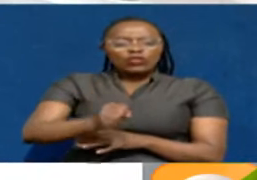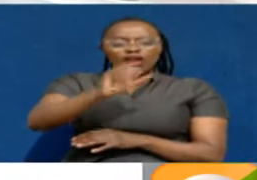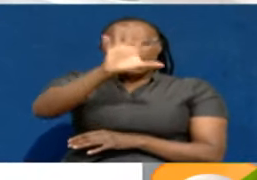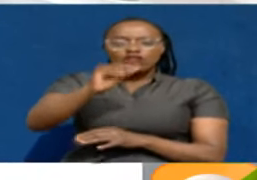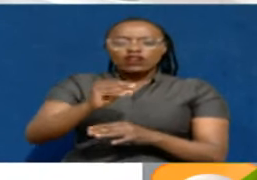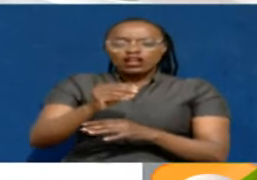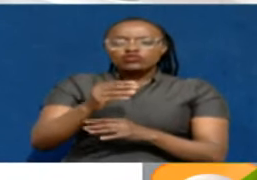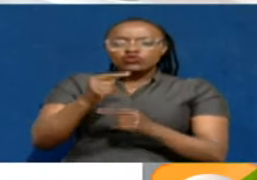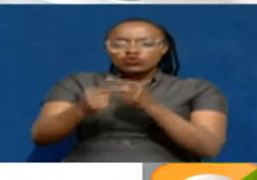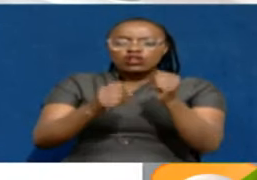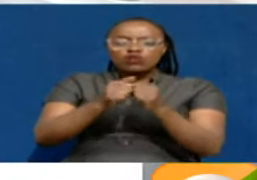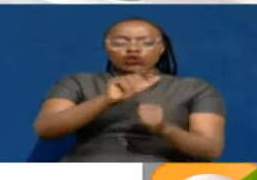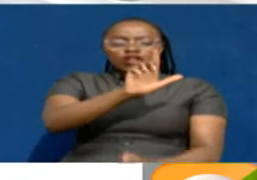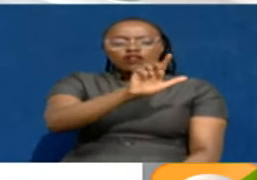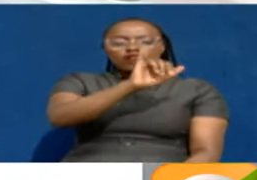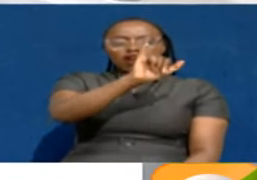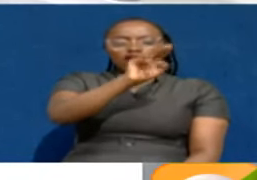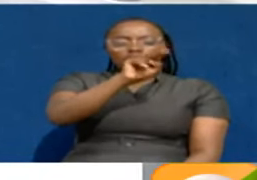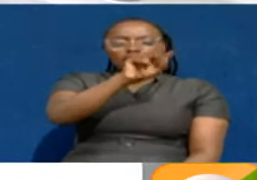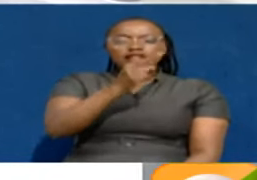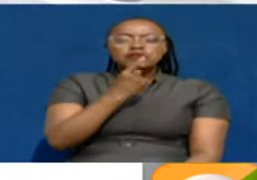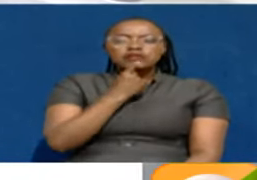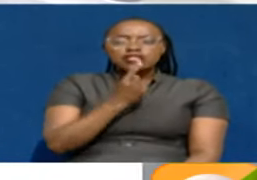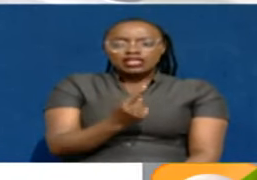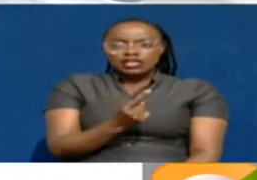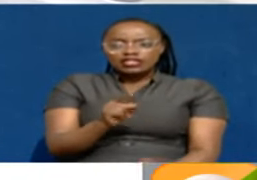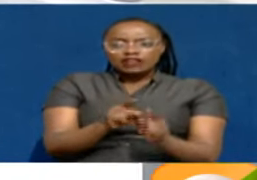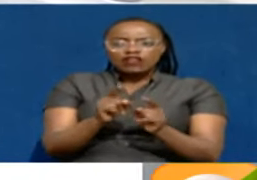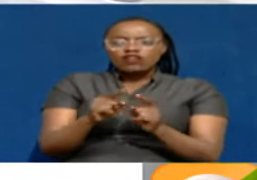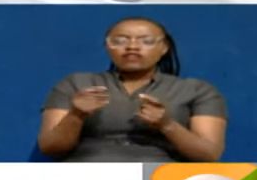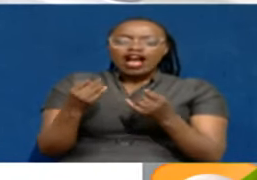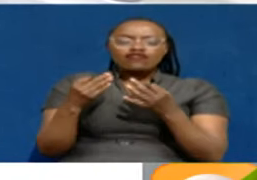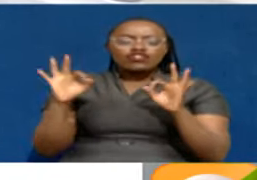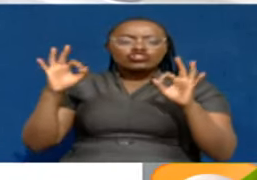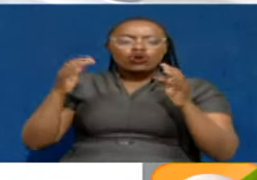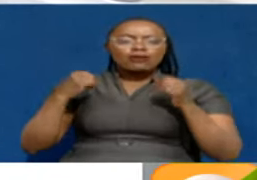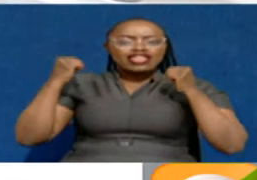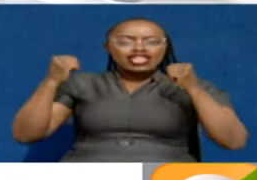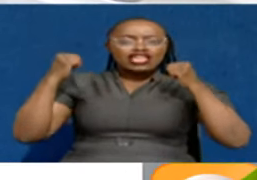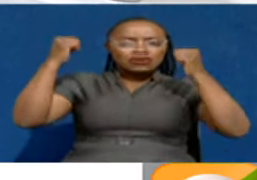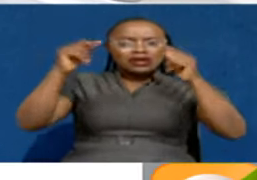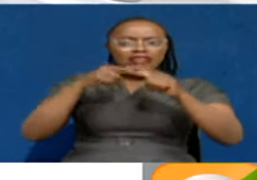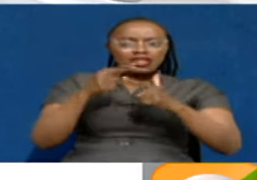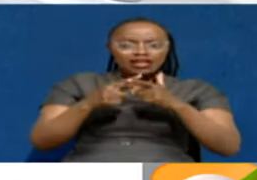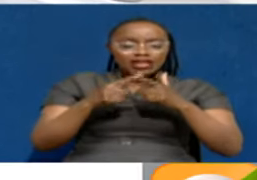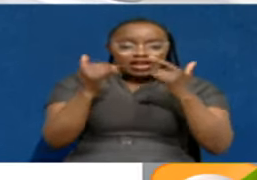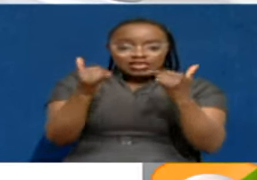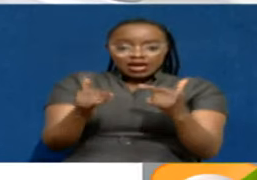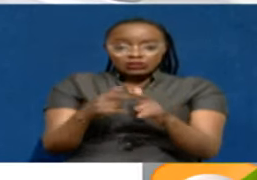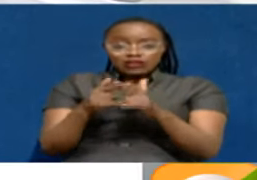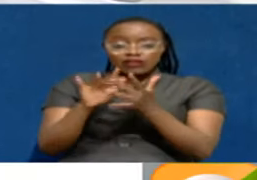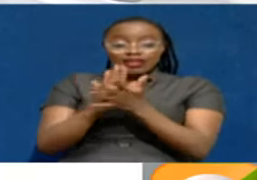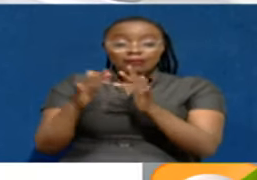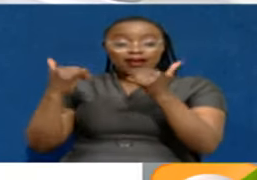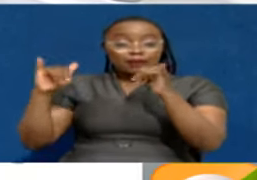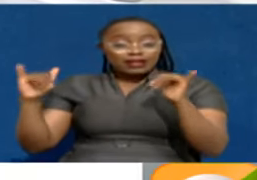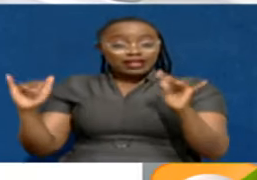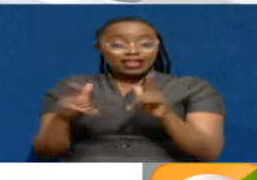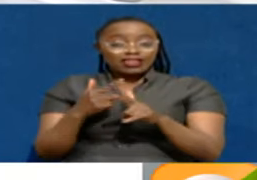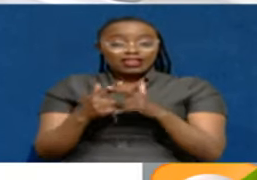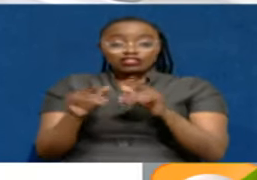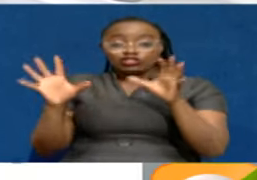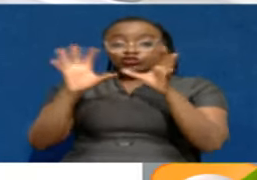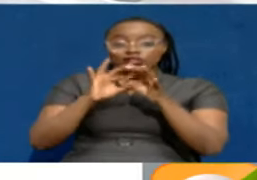what Linus was saying about him being, you know, a freedom hero, and then right when they now get independence and he gets